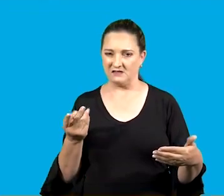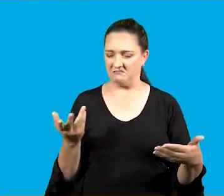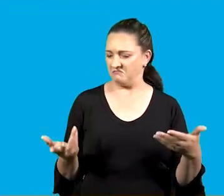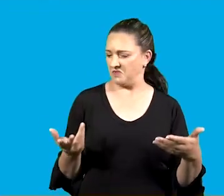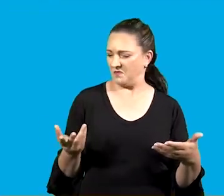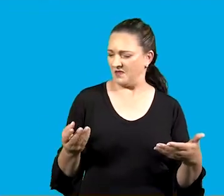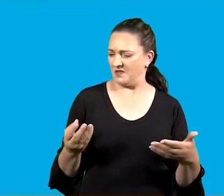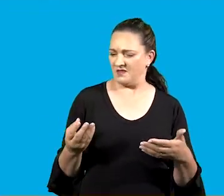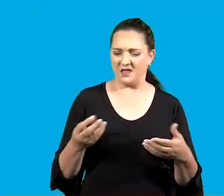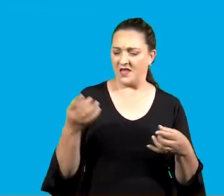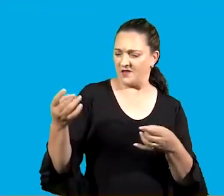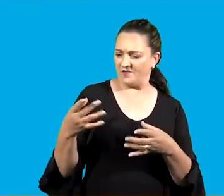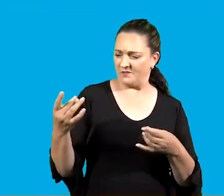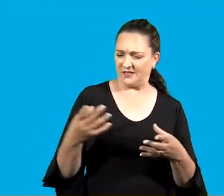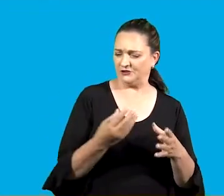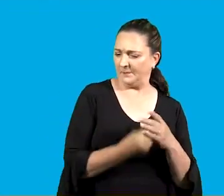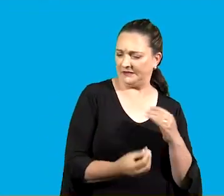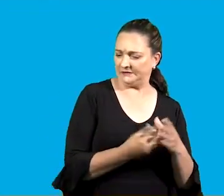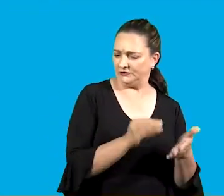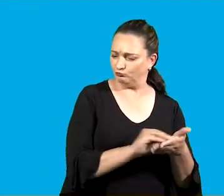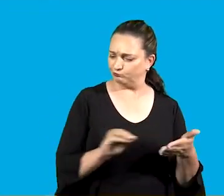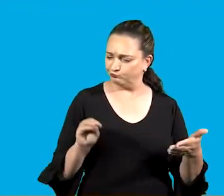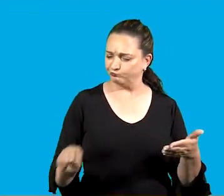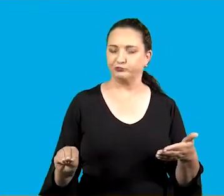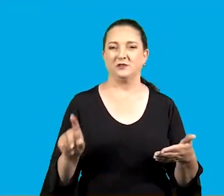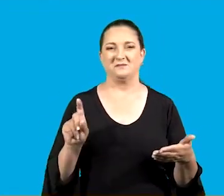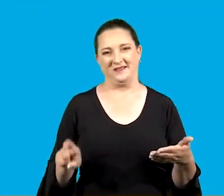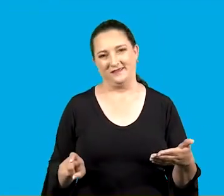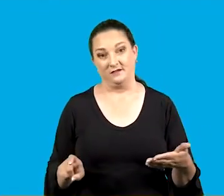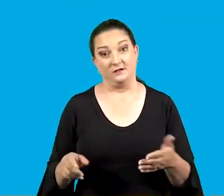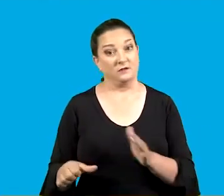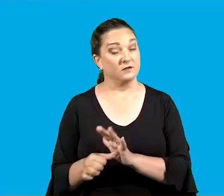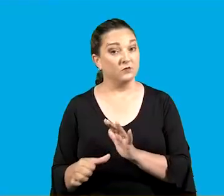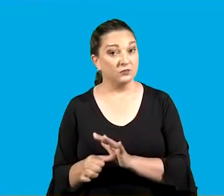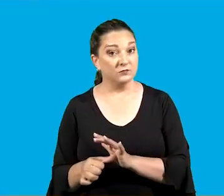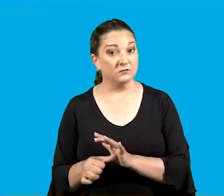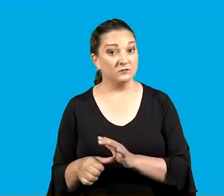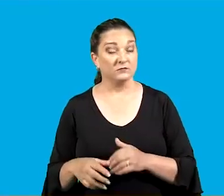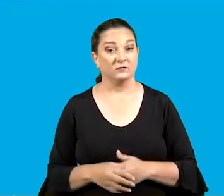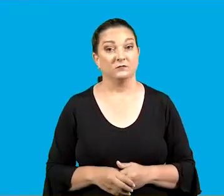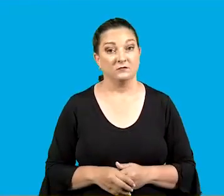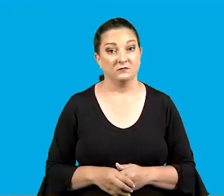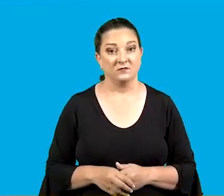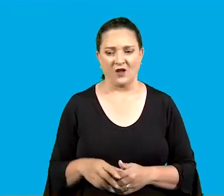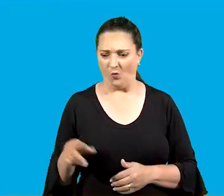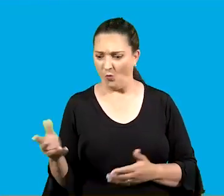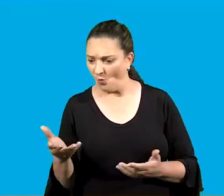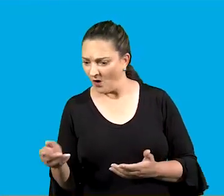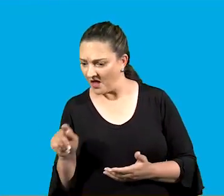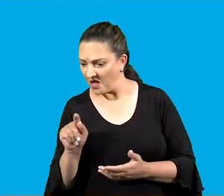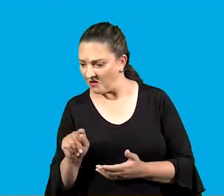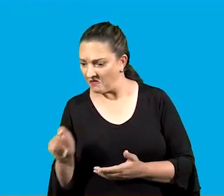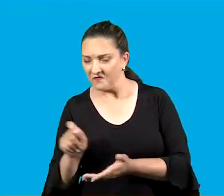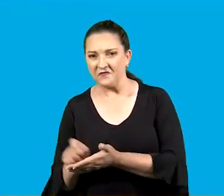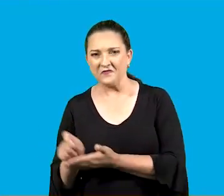any missing information that you need to put in the answer book. Very important. And only fill in where you